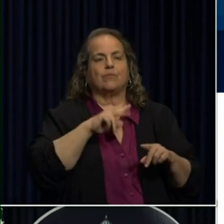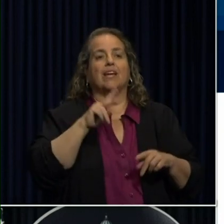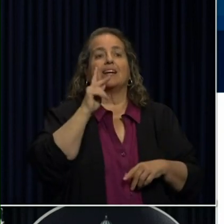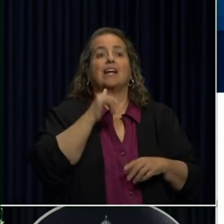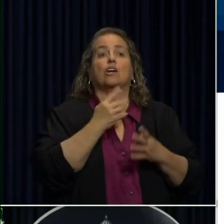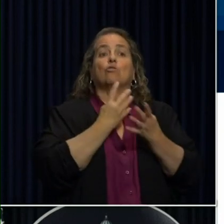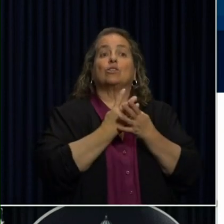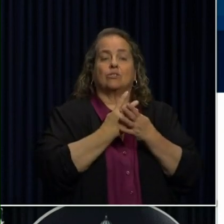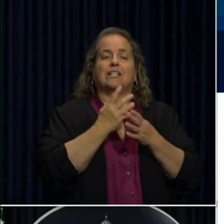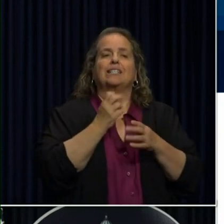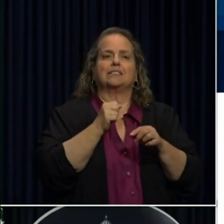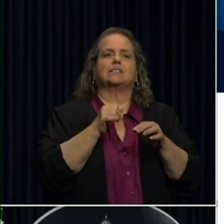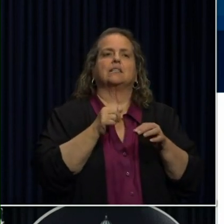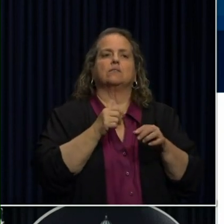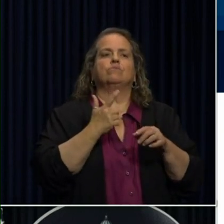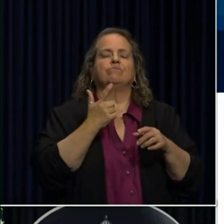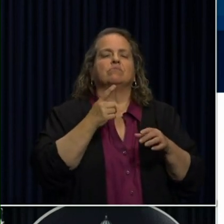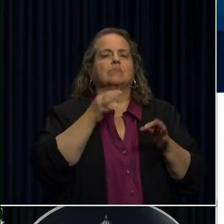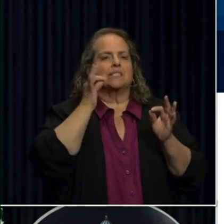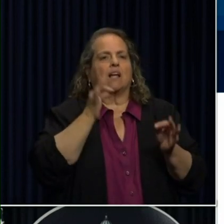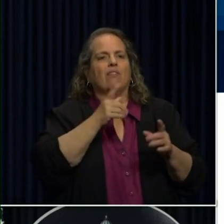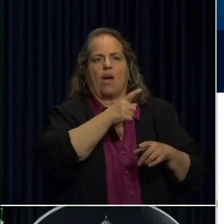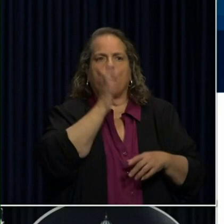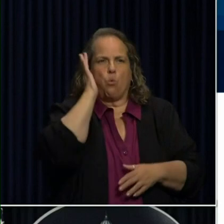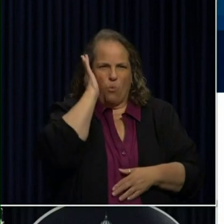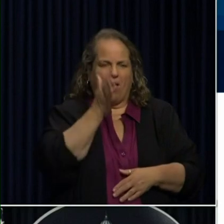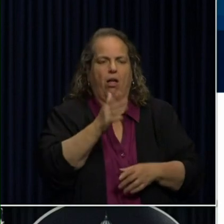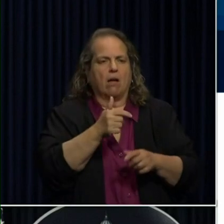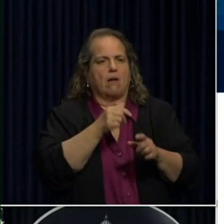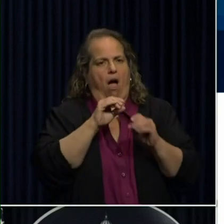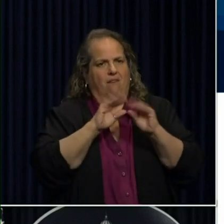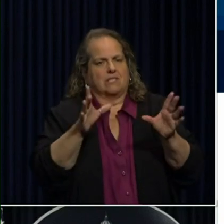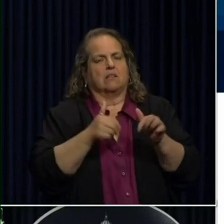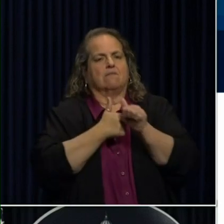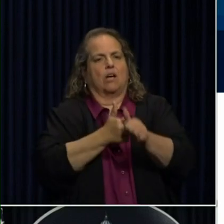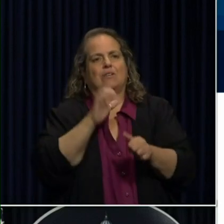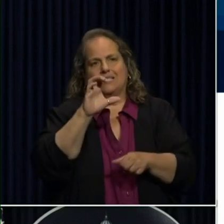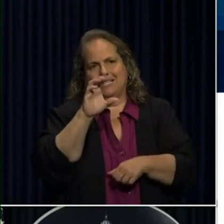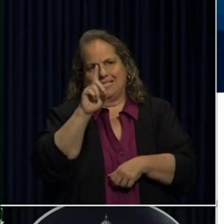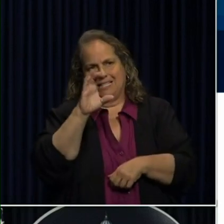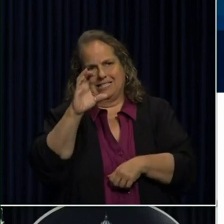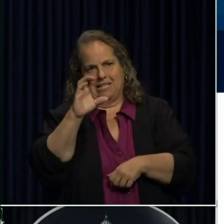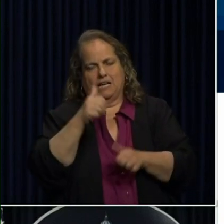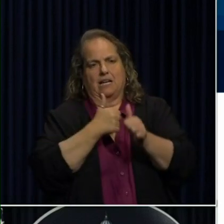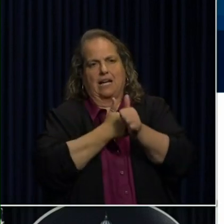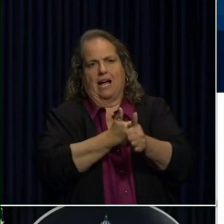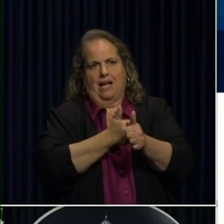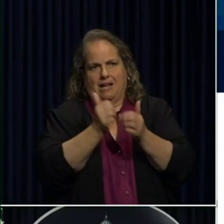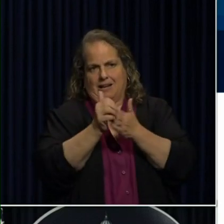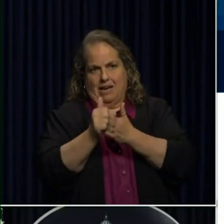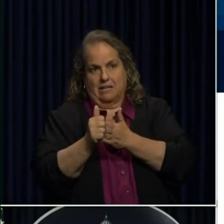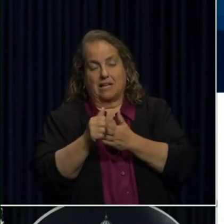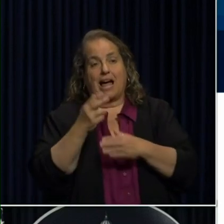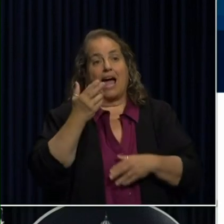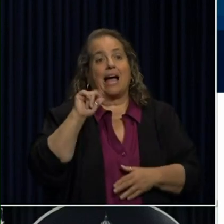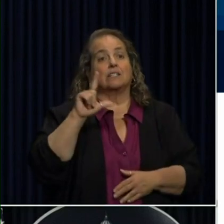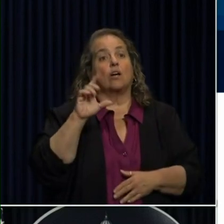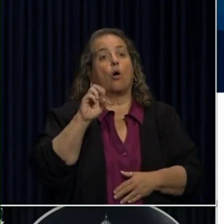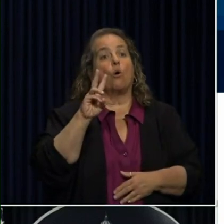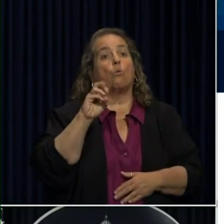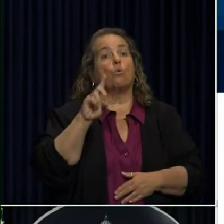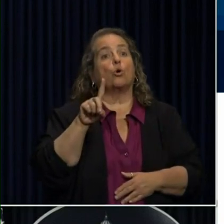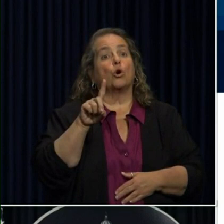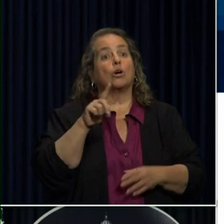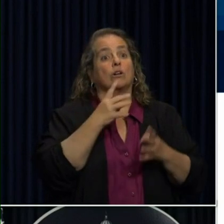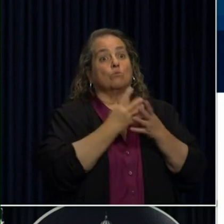following CDC guidelines. We're also announcing today that in the Hazelwood facility in Jefferson County, we have 3 residents